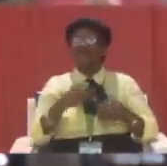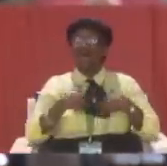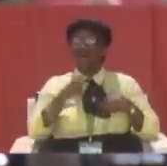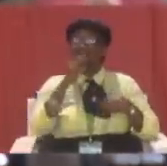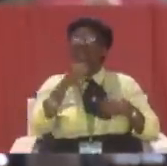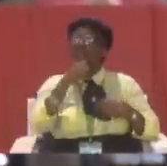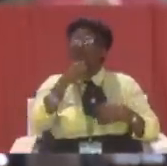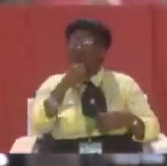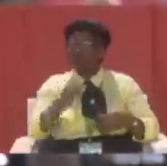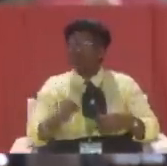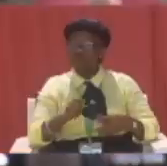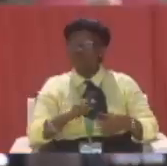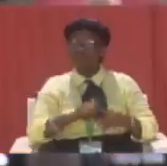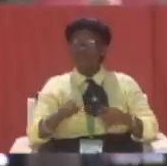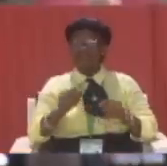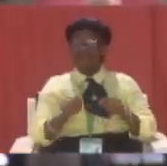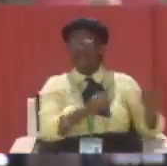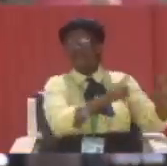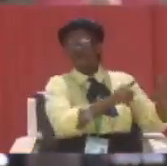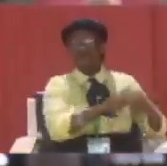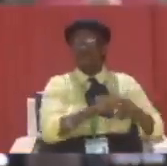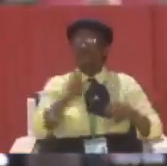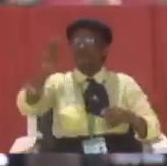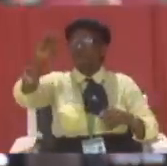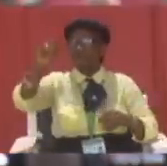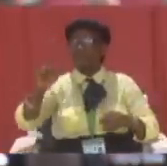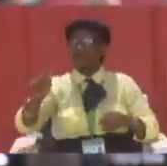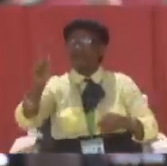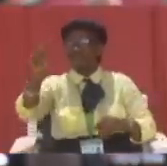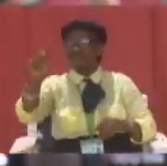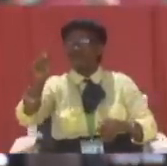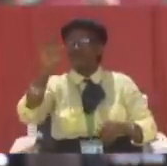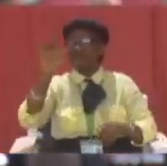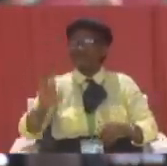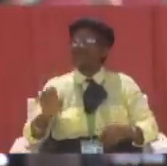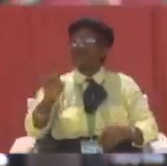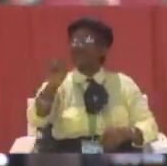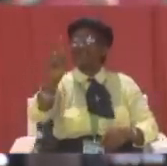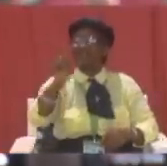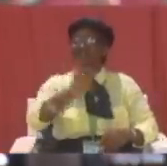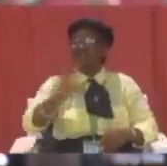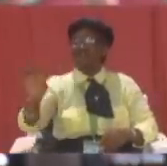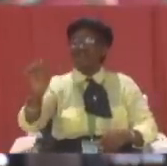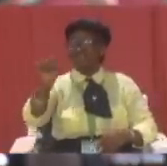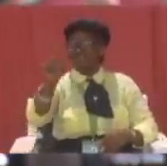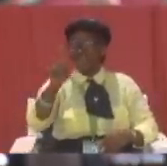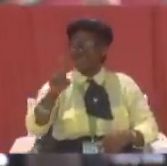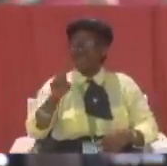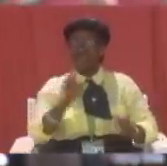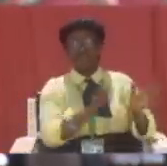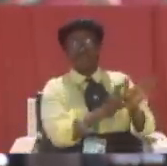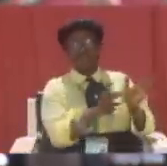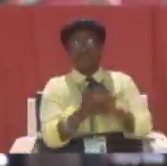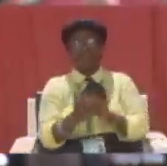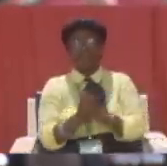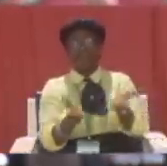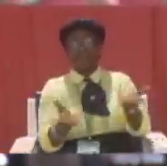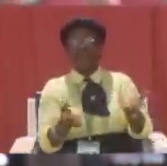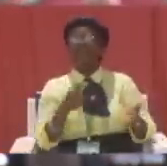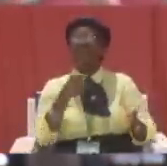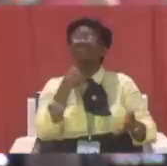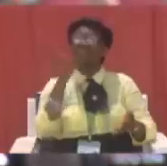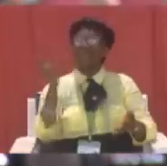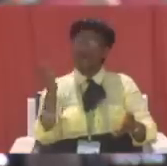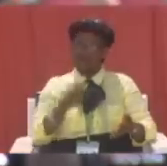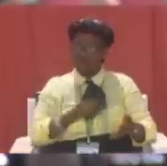But according to Matthew chapter 11, verse 11, Matthew 11, verse 11, Bible tells us,